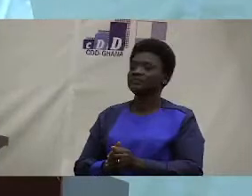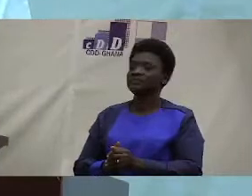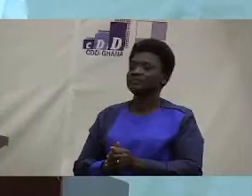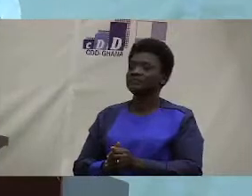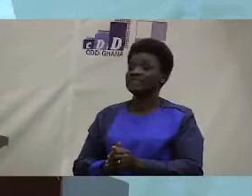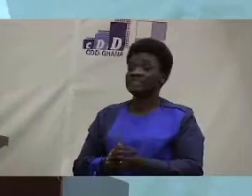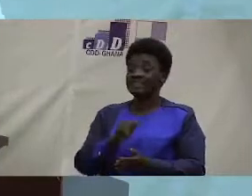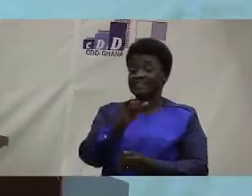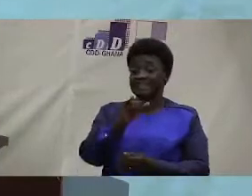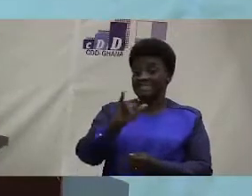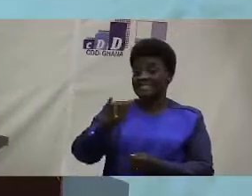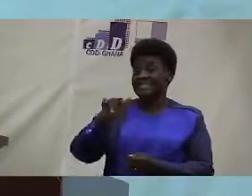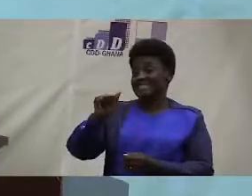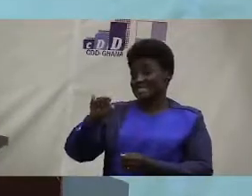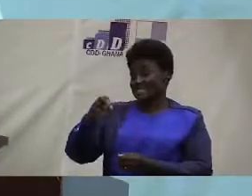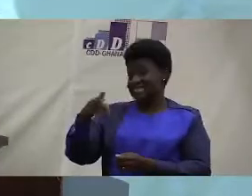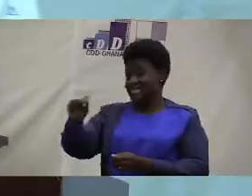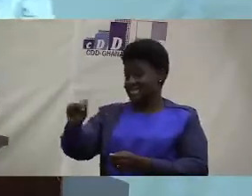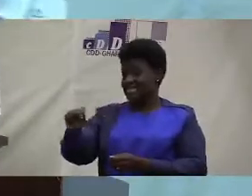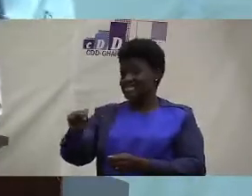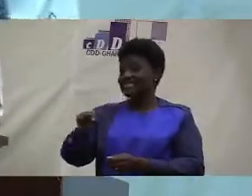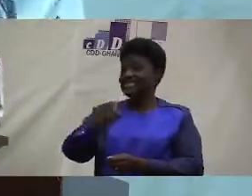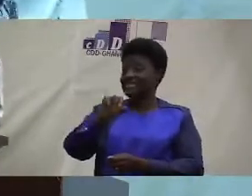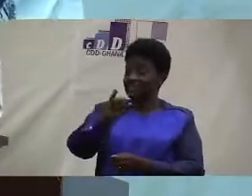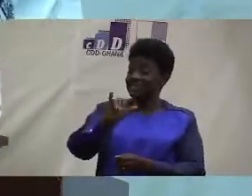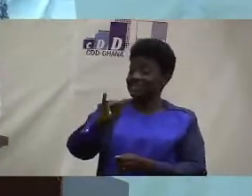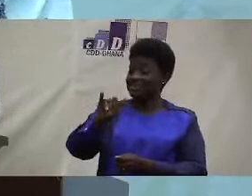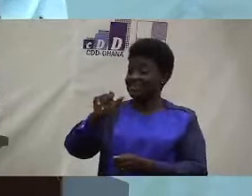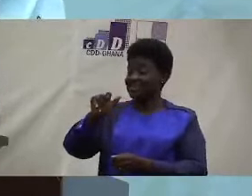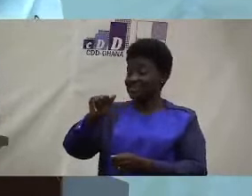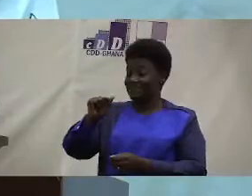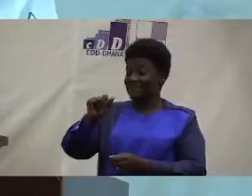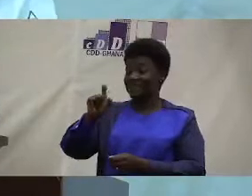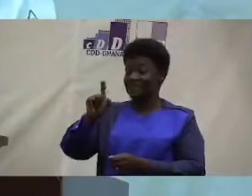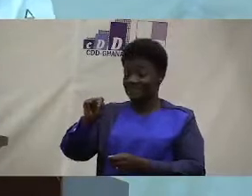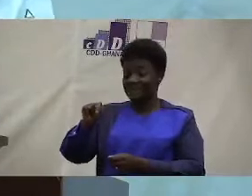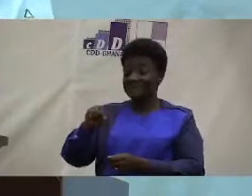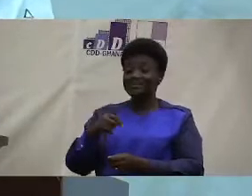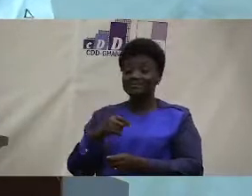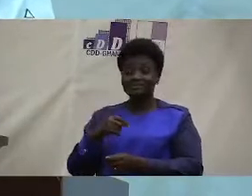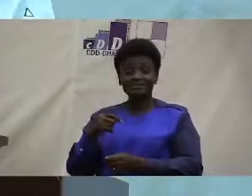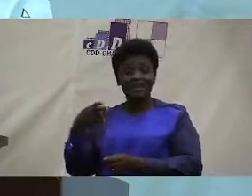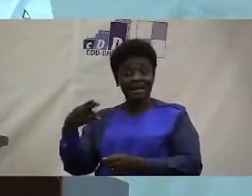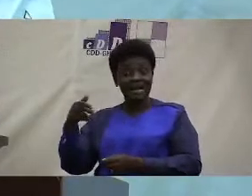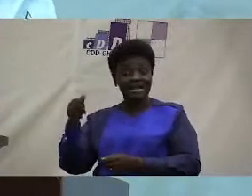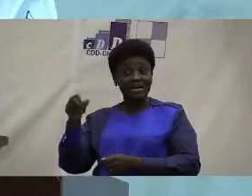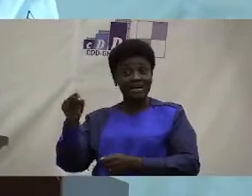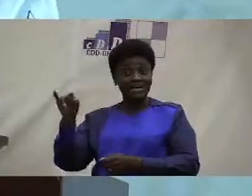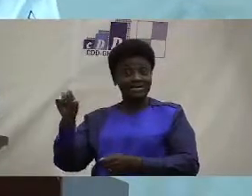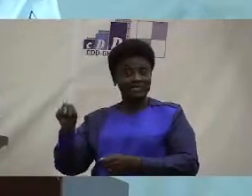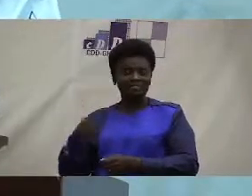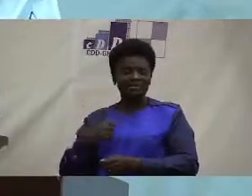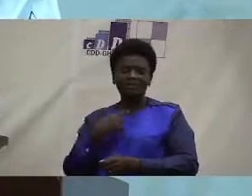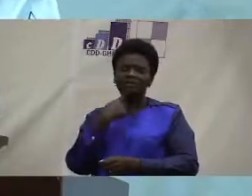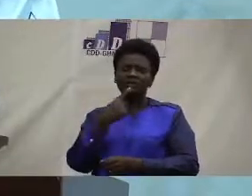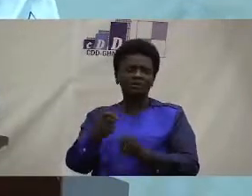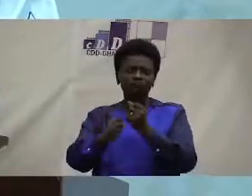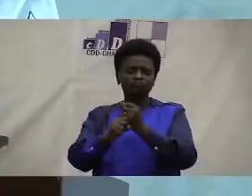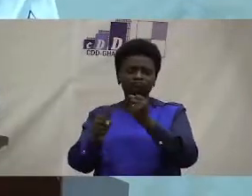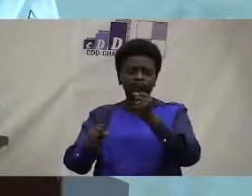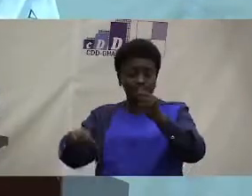Idayat has given us a whole list of the elements that make